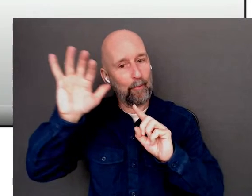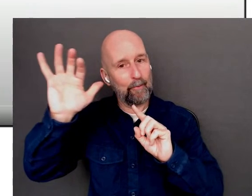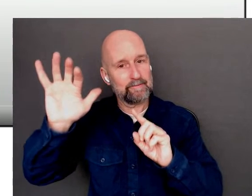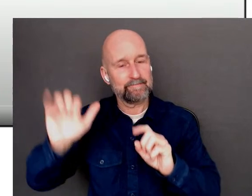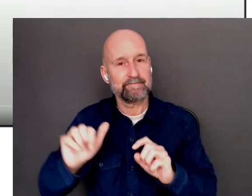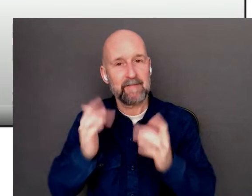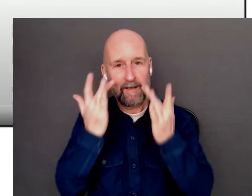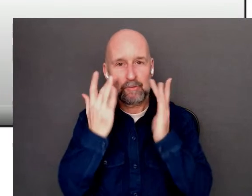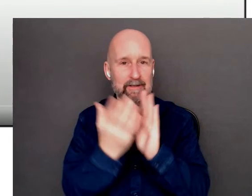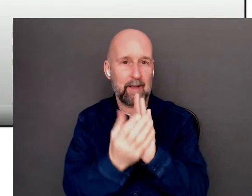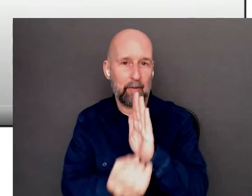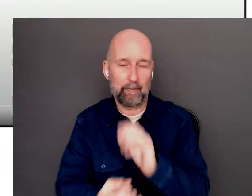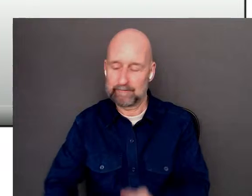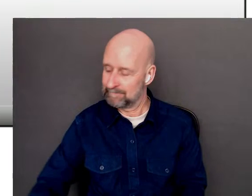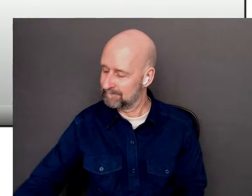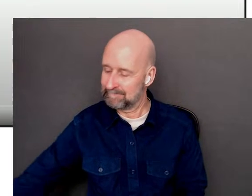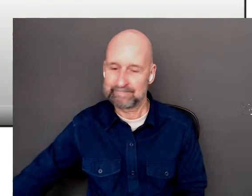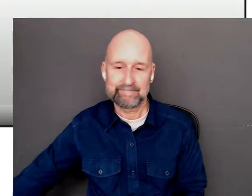small video.